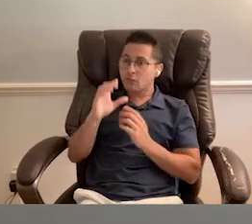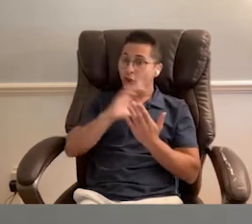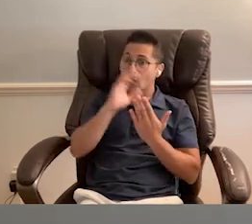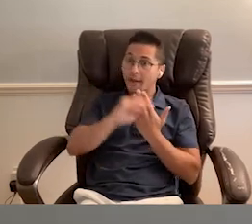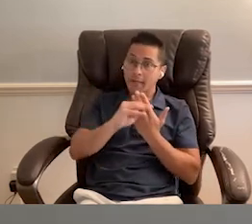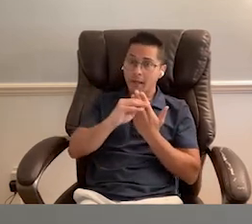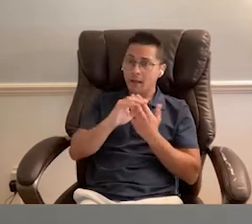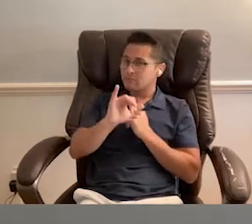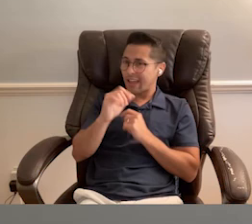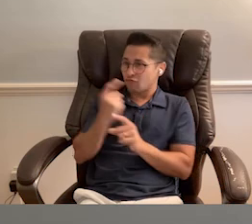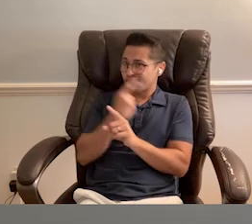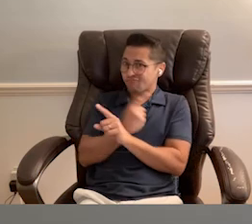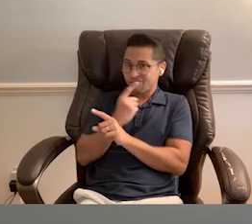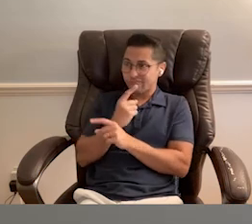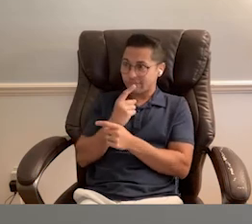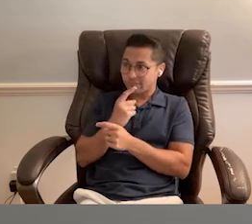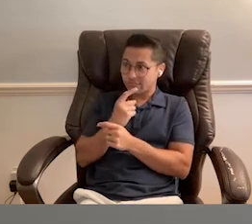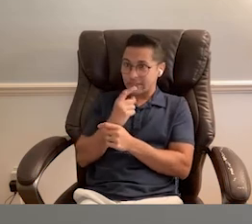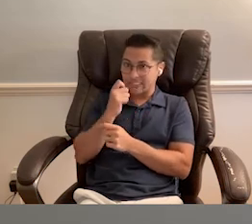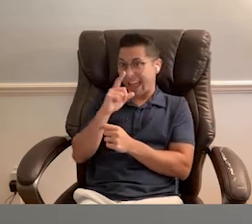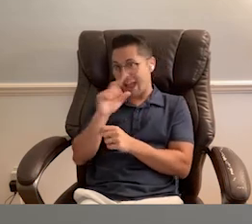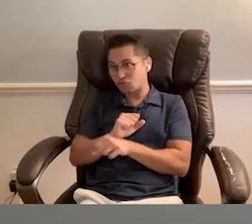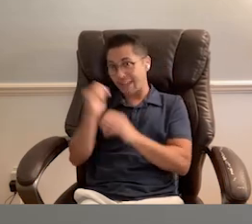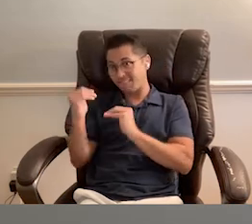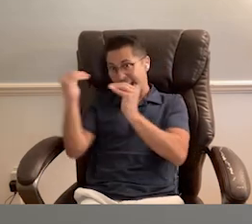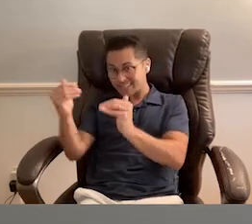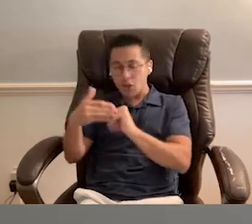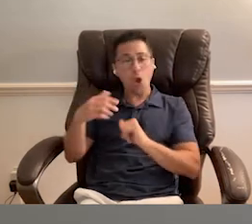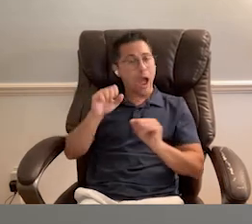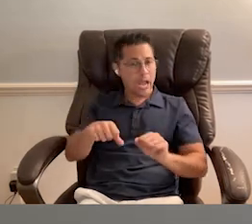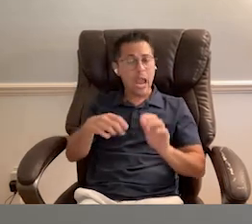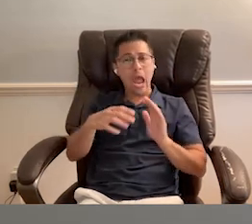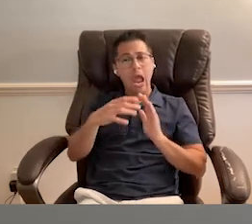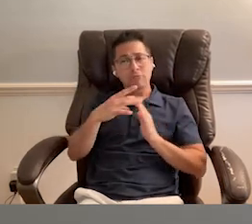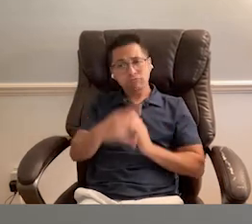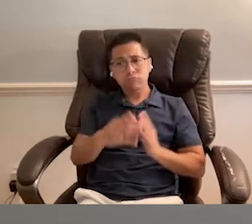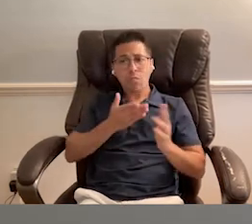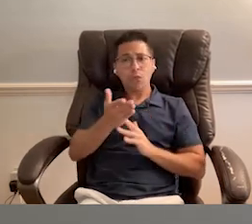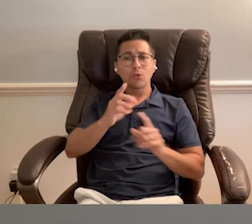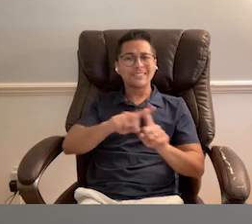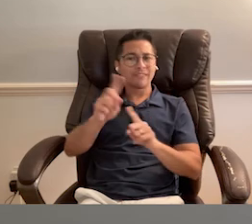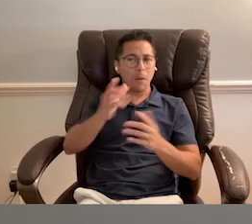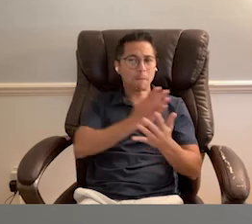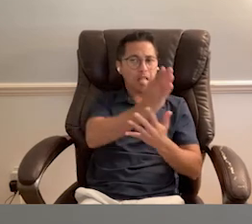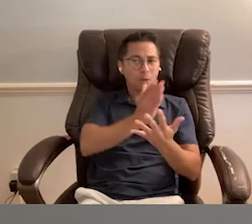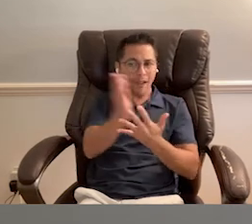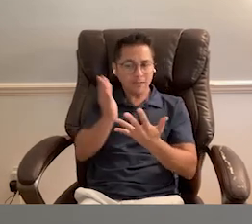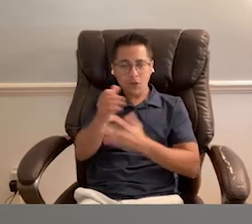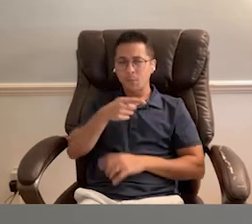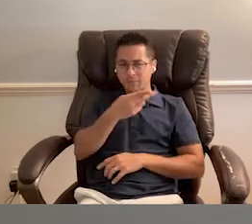is the regular curriculum. It's actually advanced curriculum. So I can take you through different pathways. So